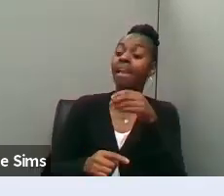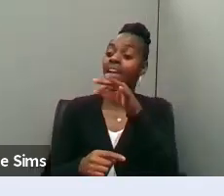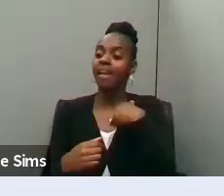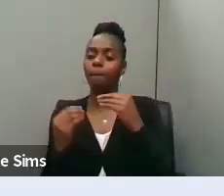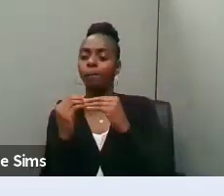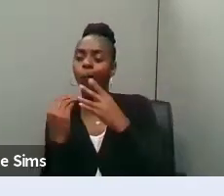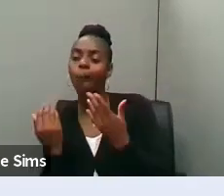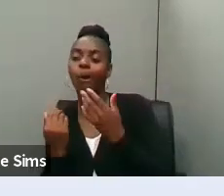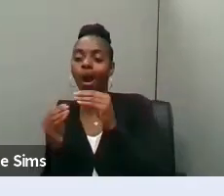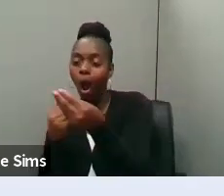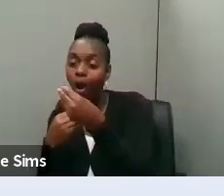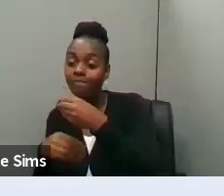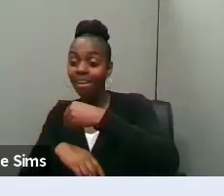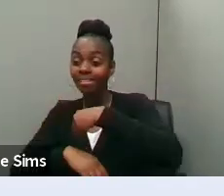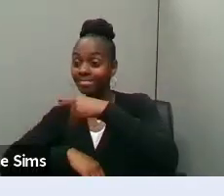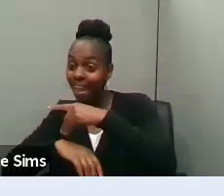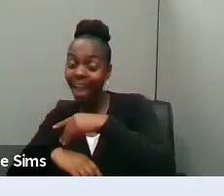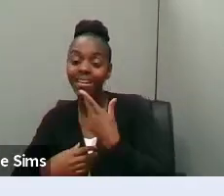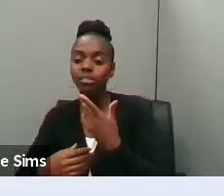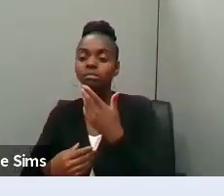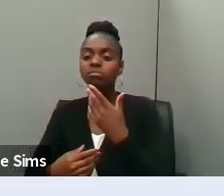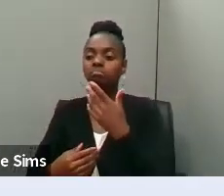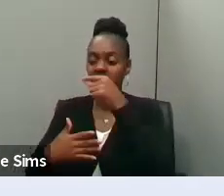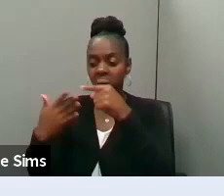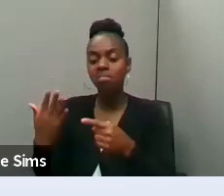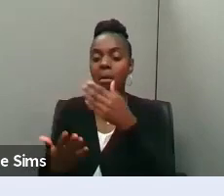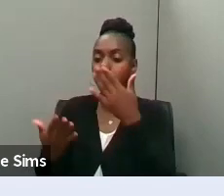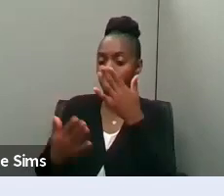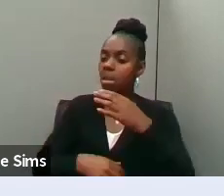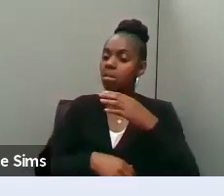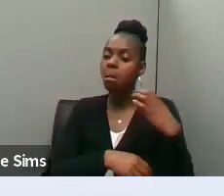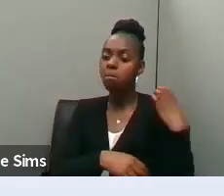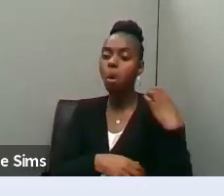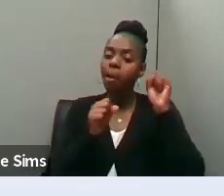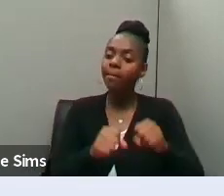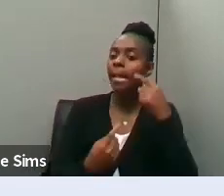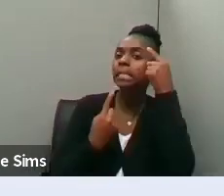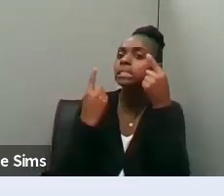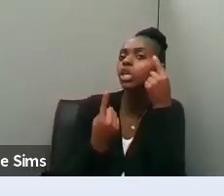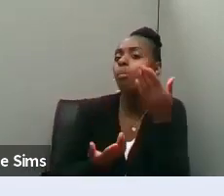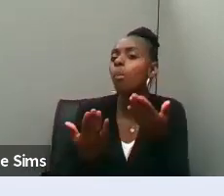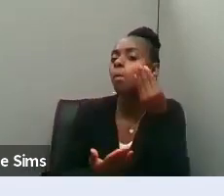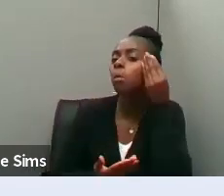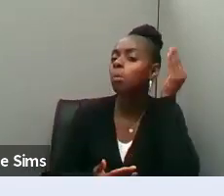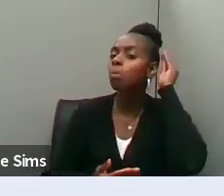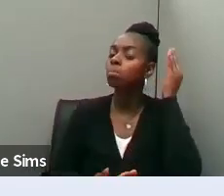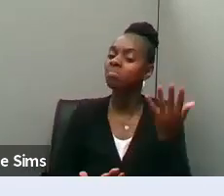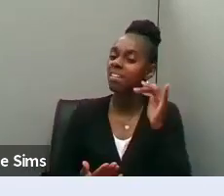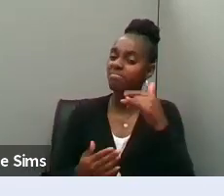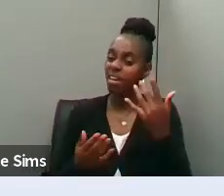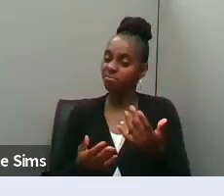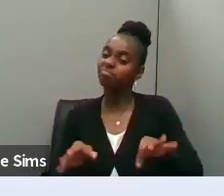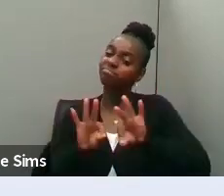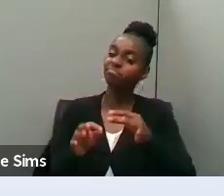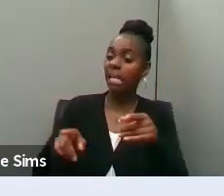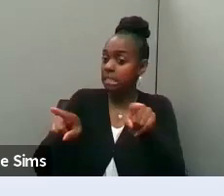could do from home, then the employer is required to consider that. So in this situation, it would essentially be the same.